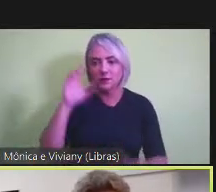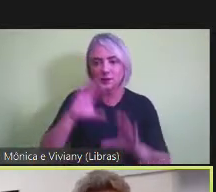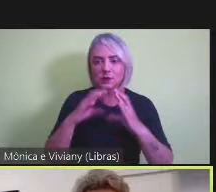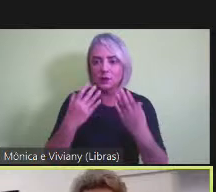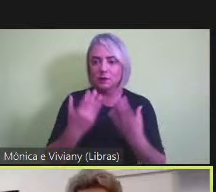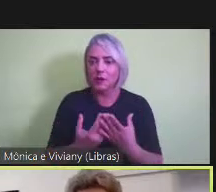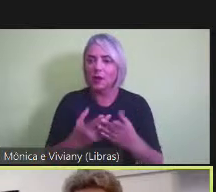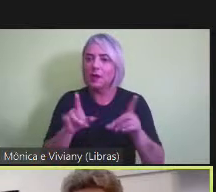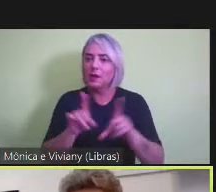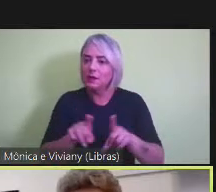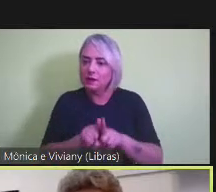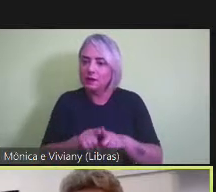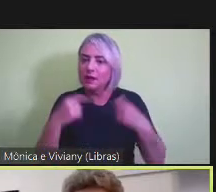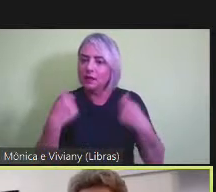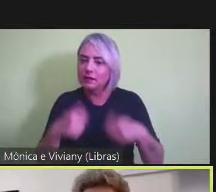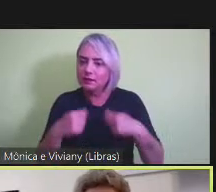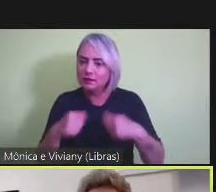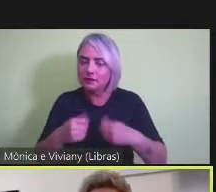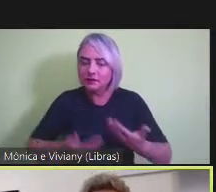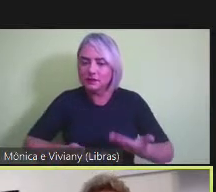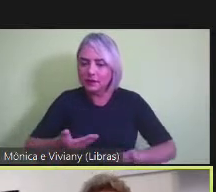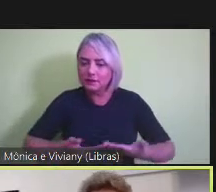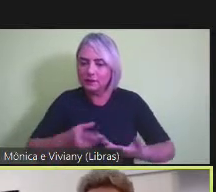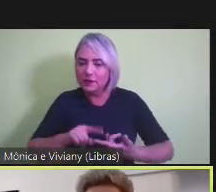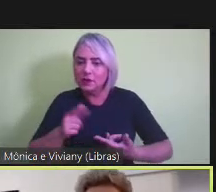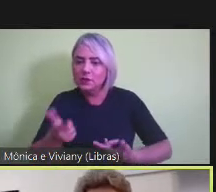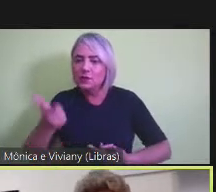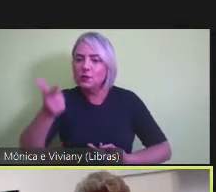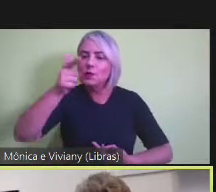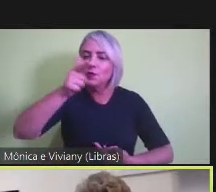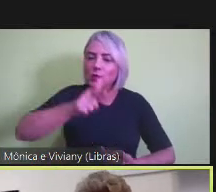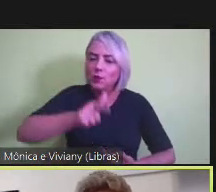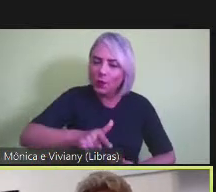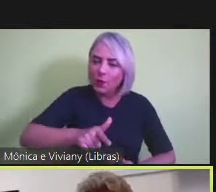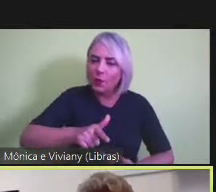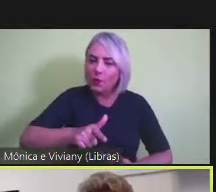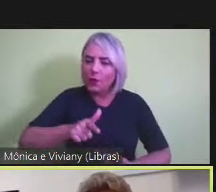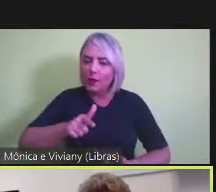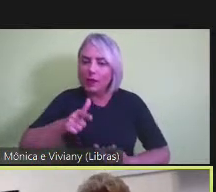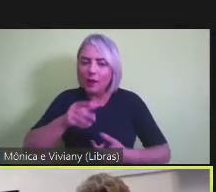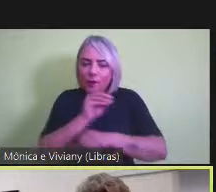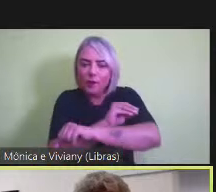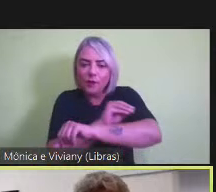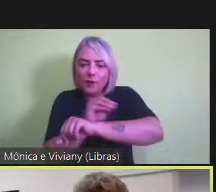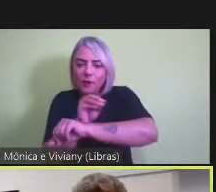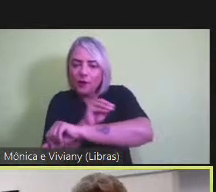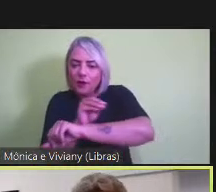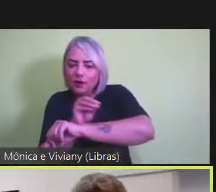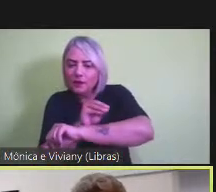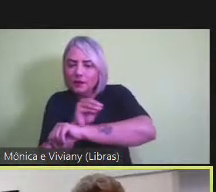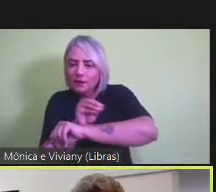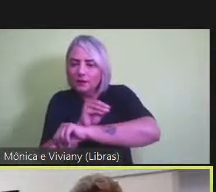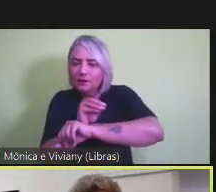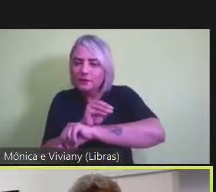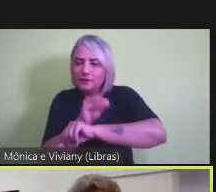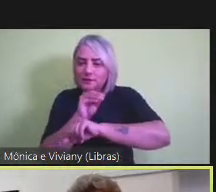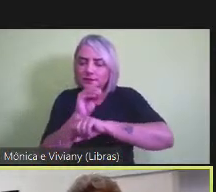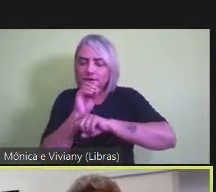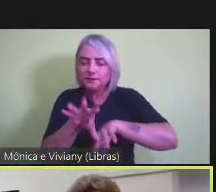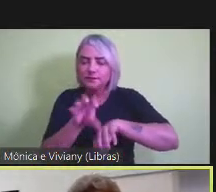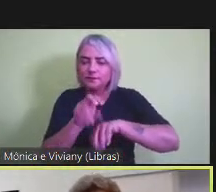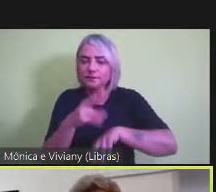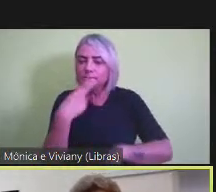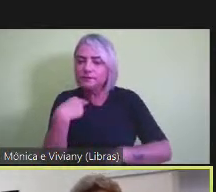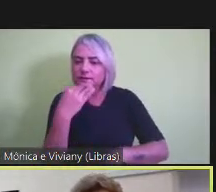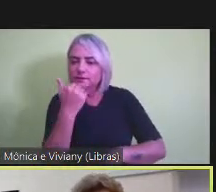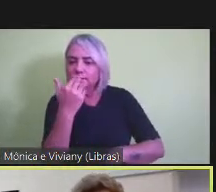users, families, communities, as well as the necessities of the services. So it's again looking for the care of food